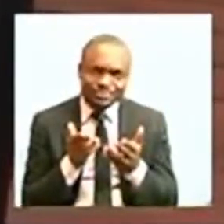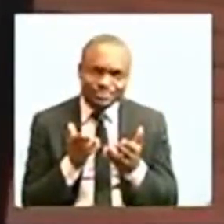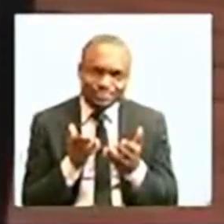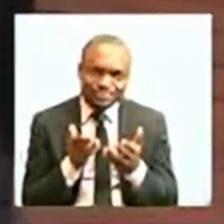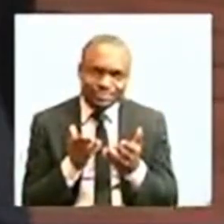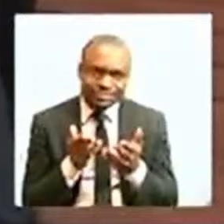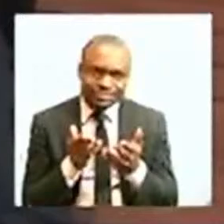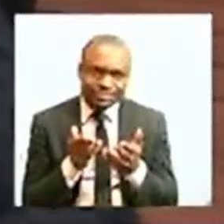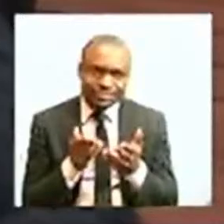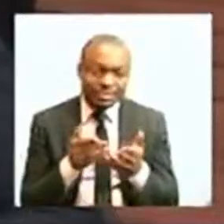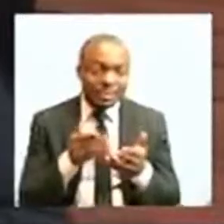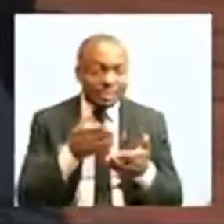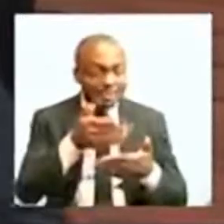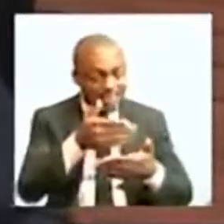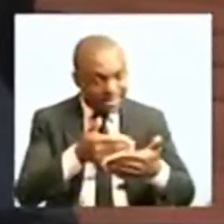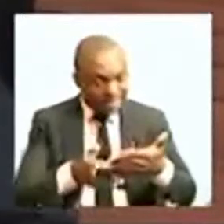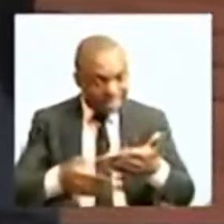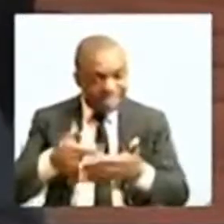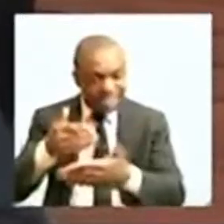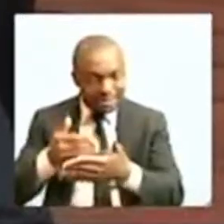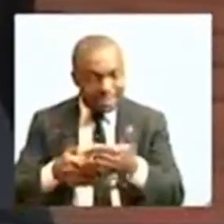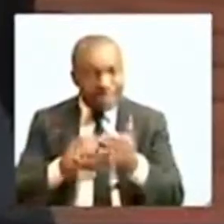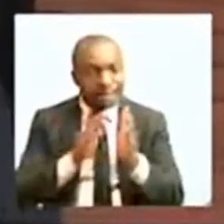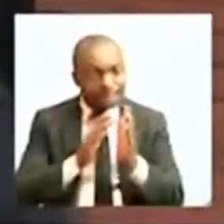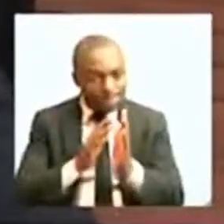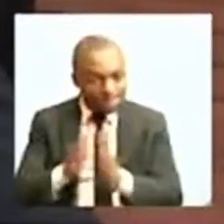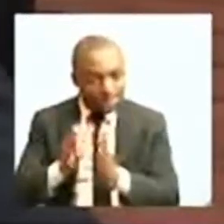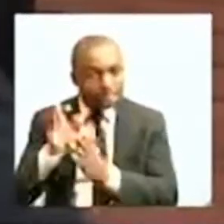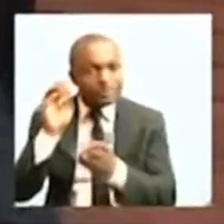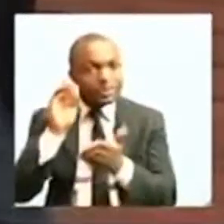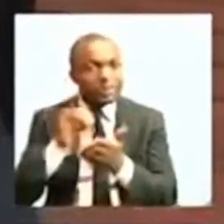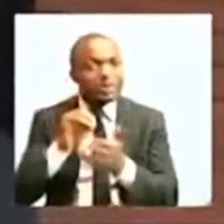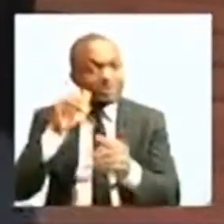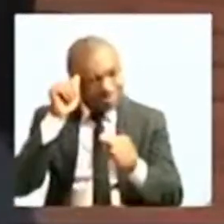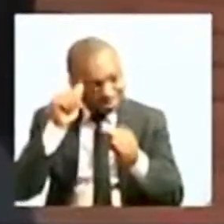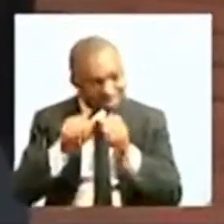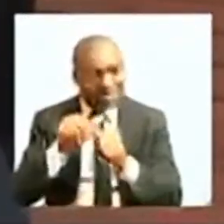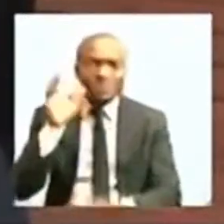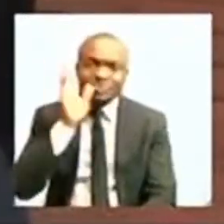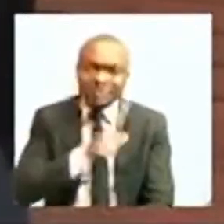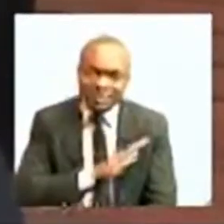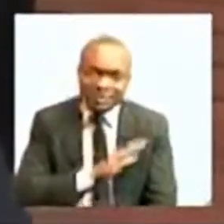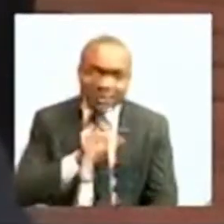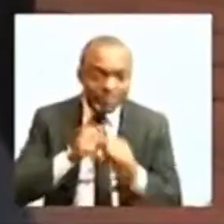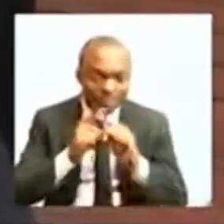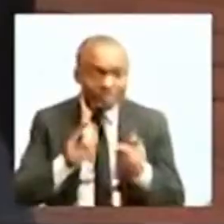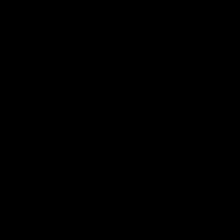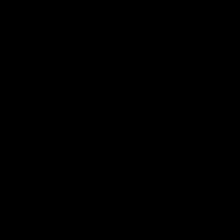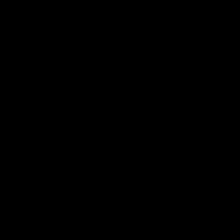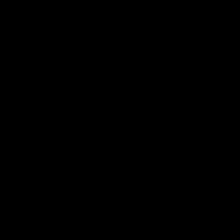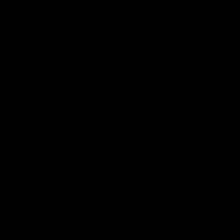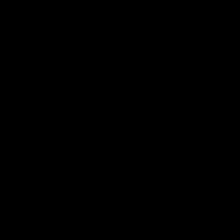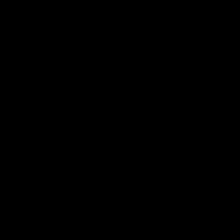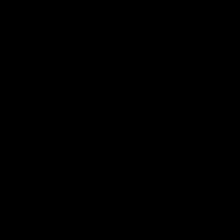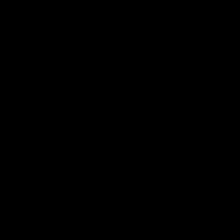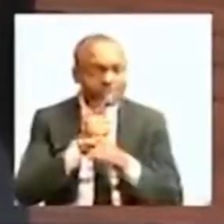So all these actually measures we have put in place, we have agreed with you. But we are just highlighting those